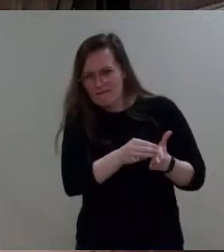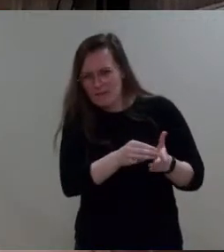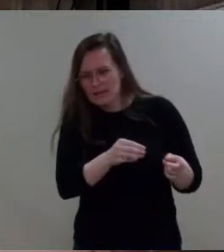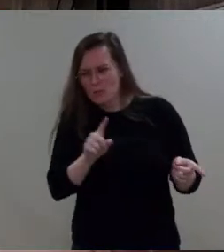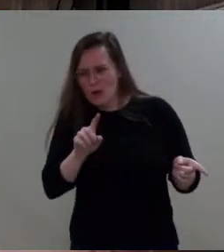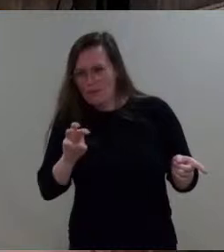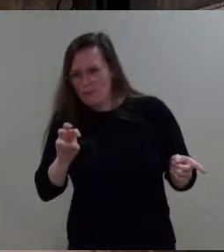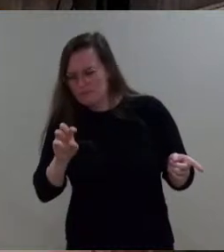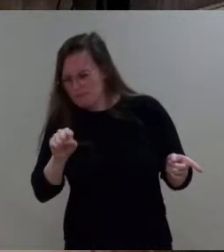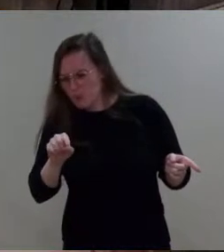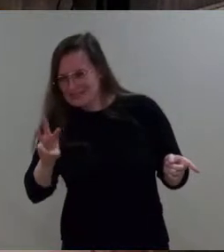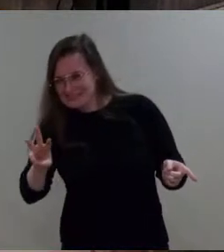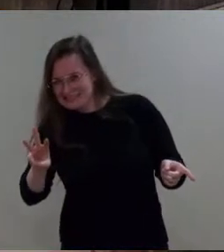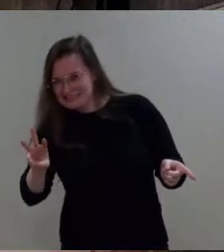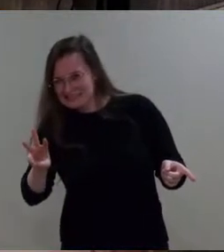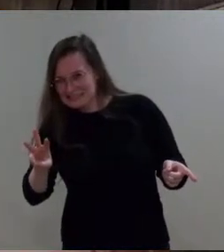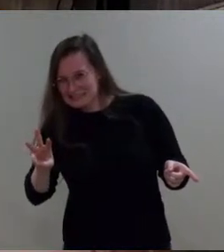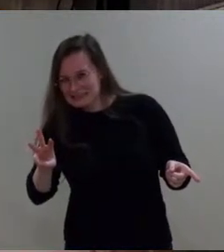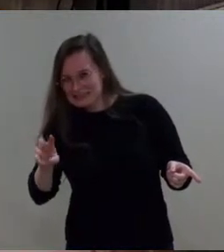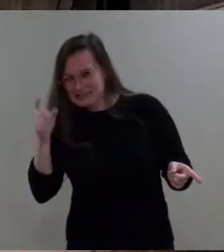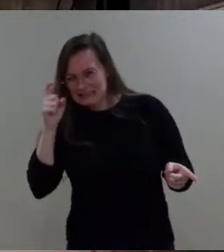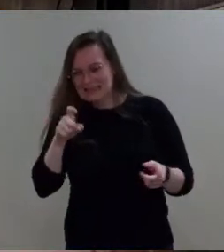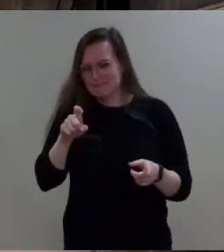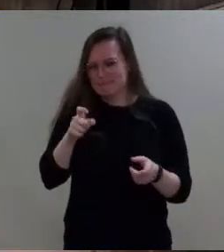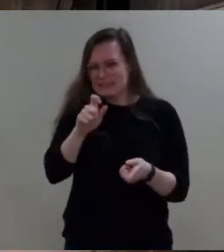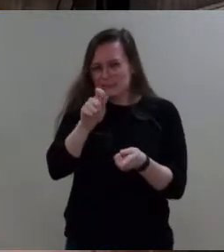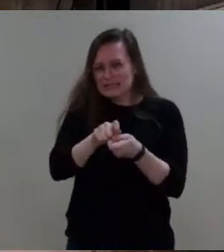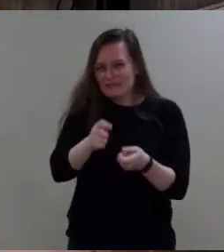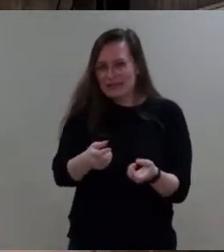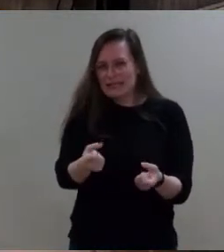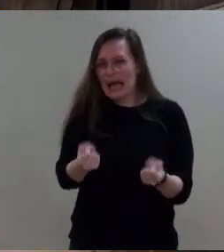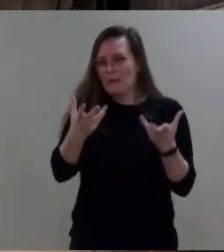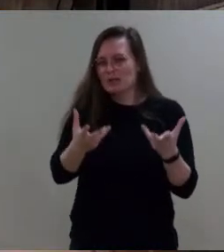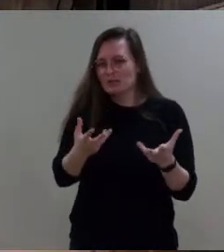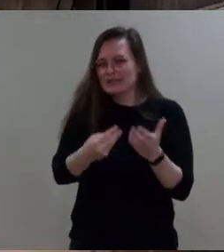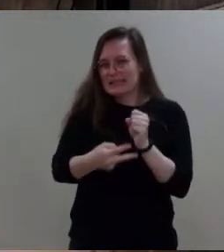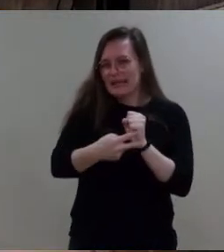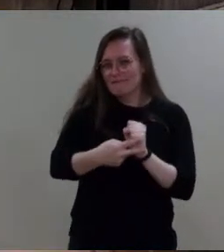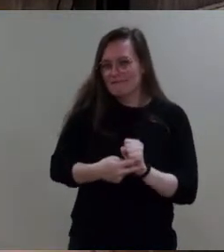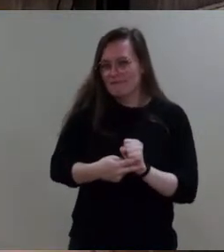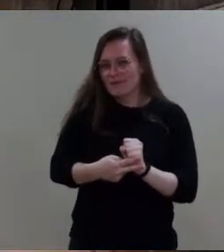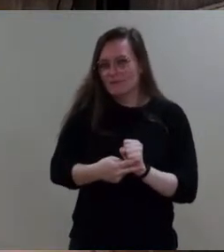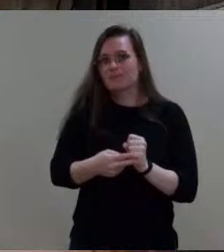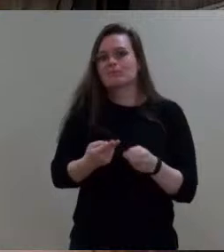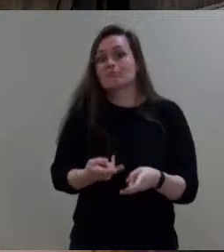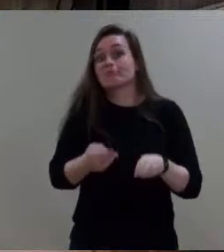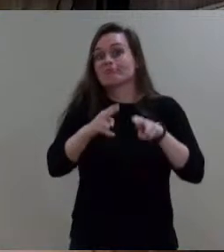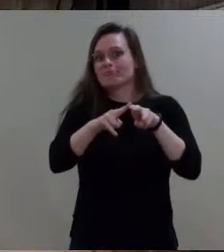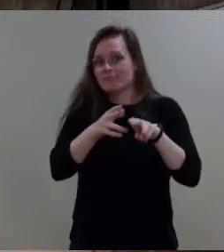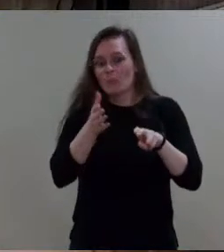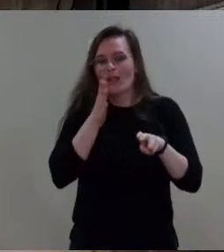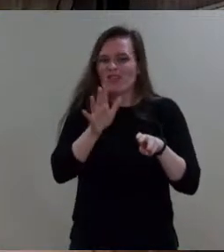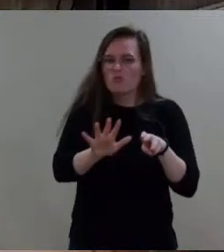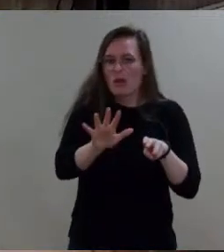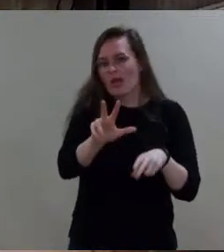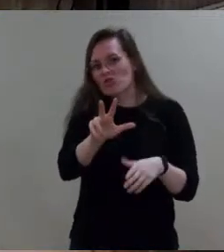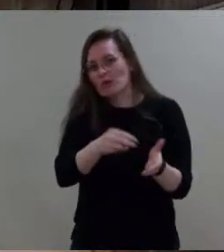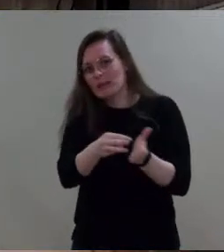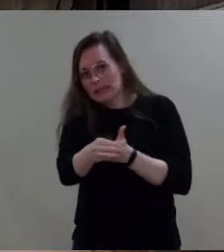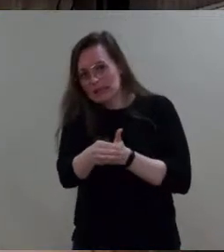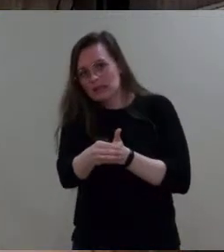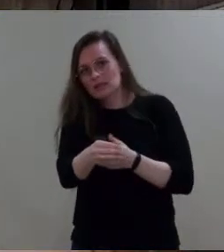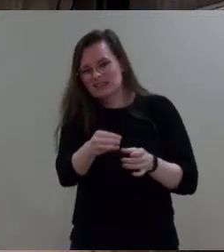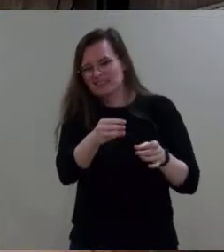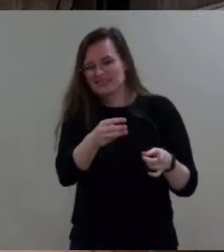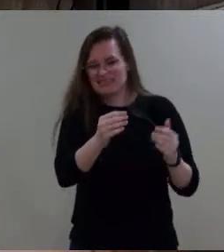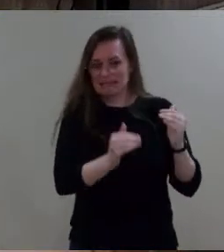the moderate reserve category. And it would be probably closer to $3 million to bring us up to where the province likes to see us, and the same